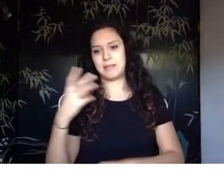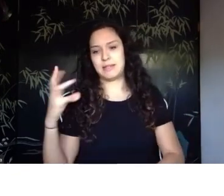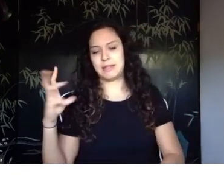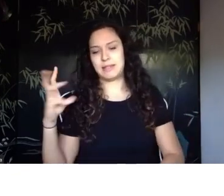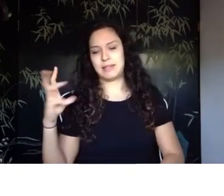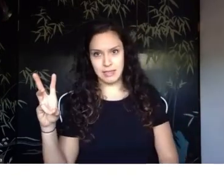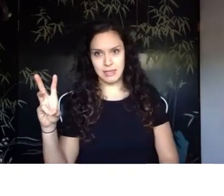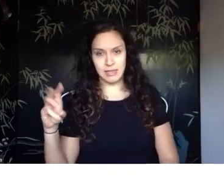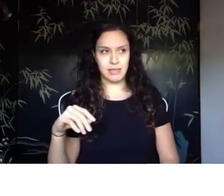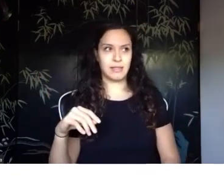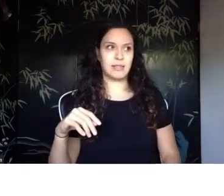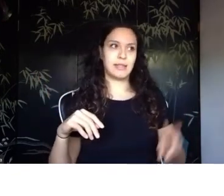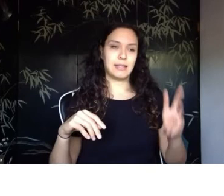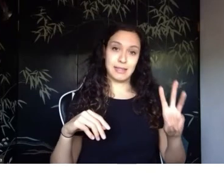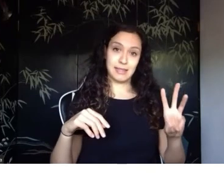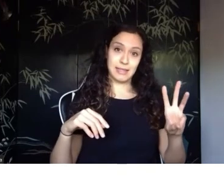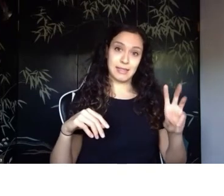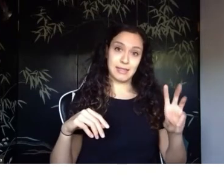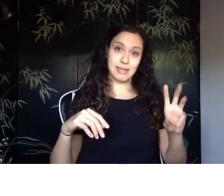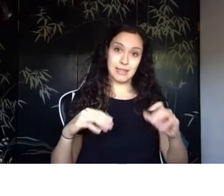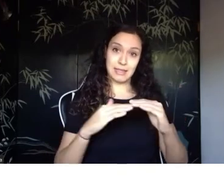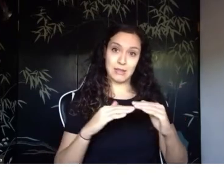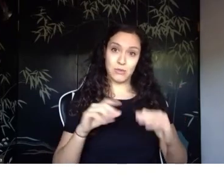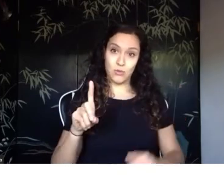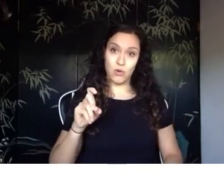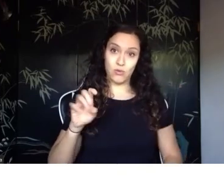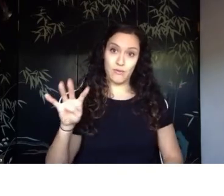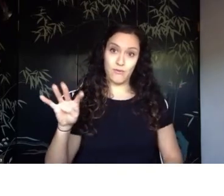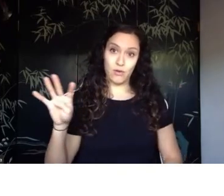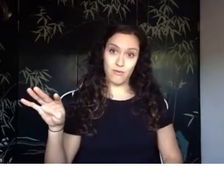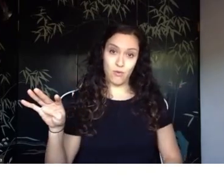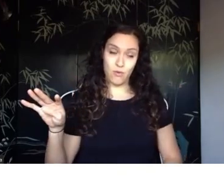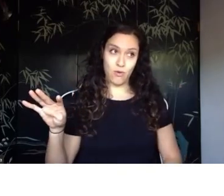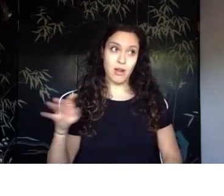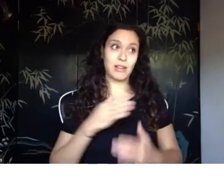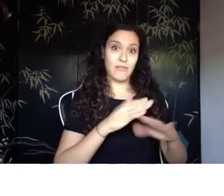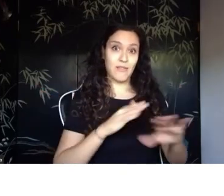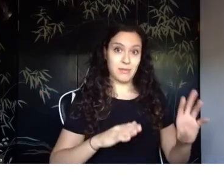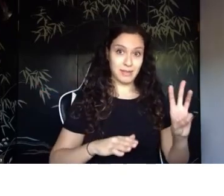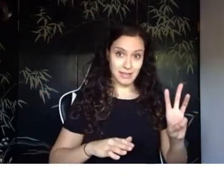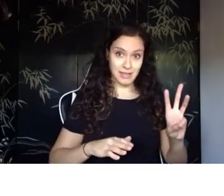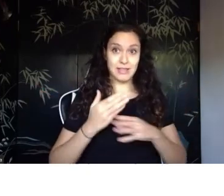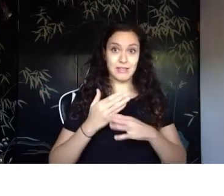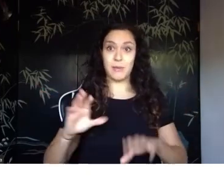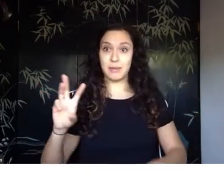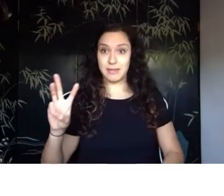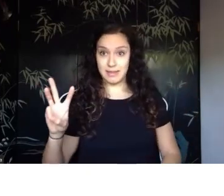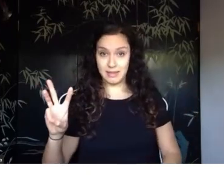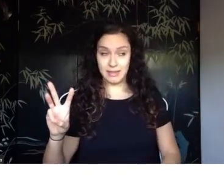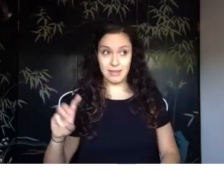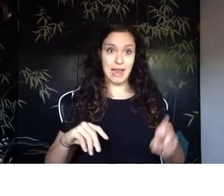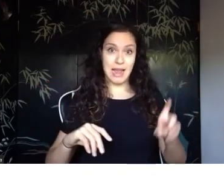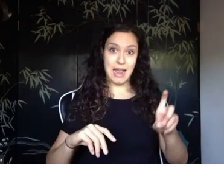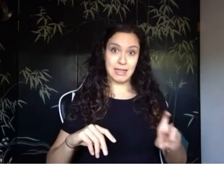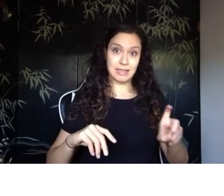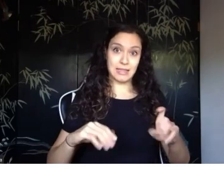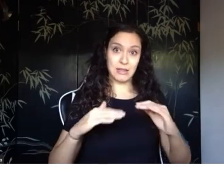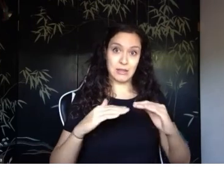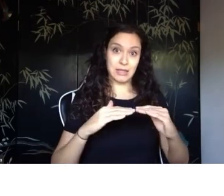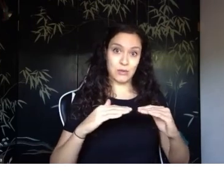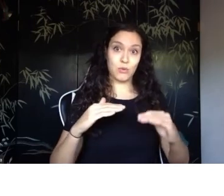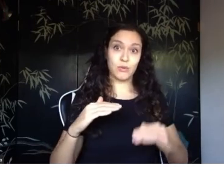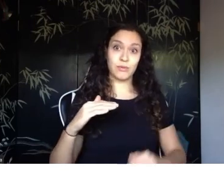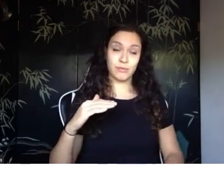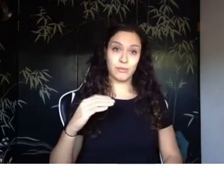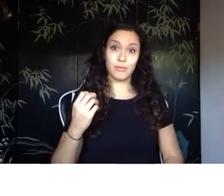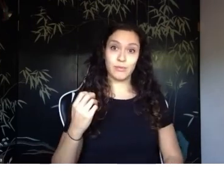then times 9 times 16. That makes 6x equals 144. Divided by